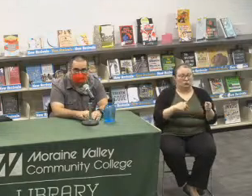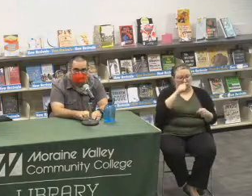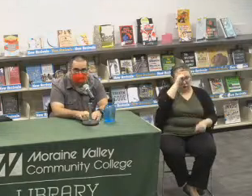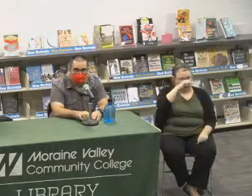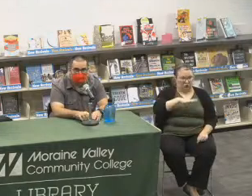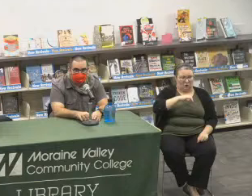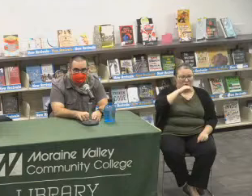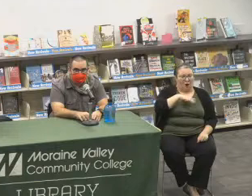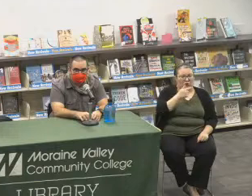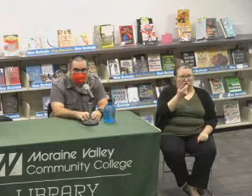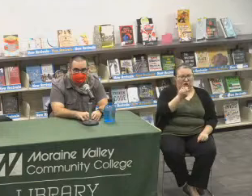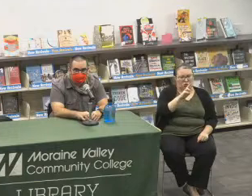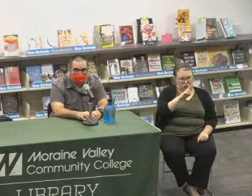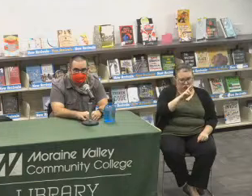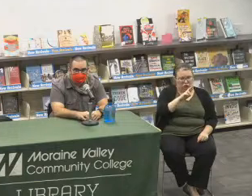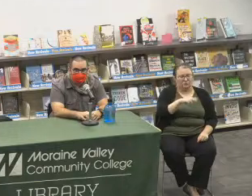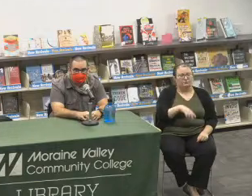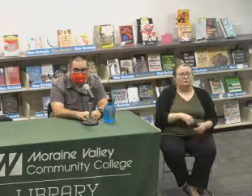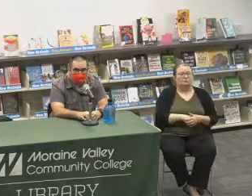Gender.